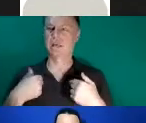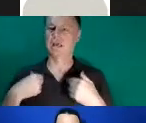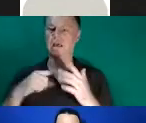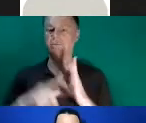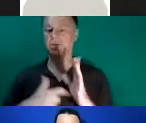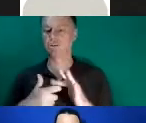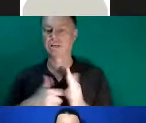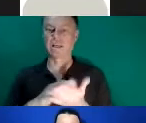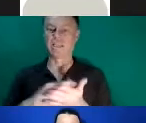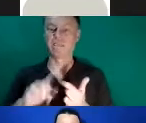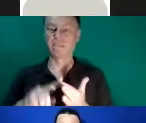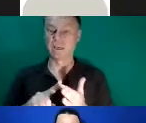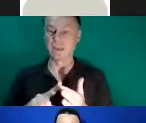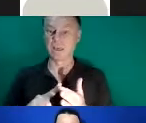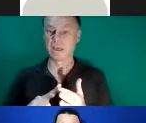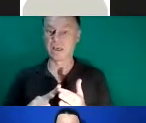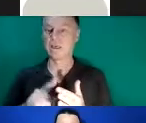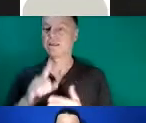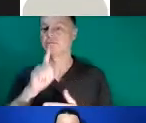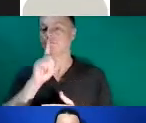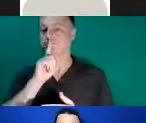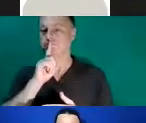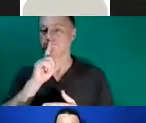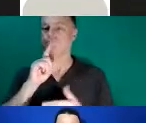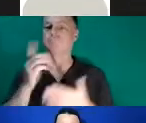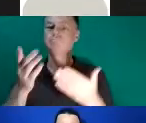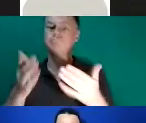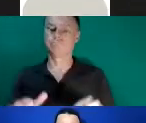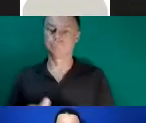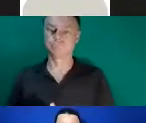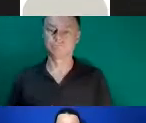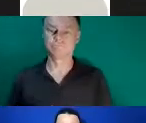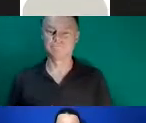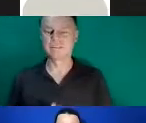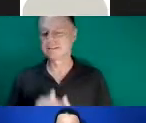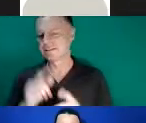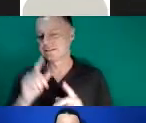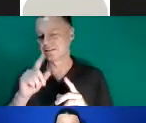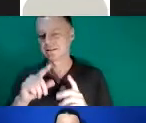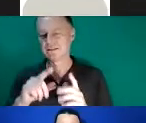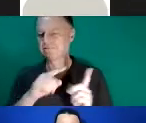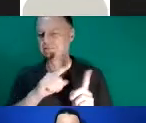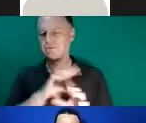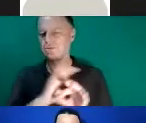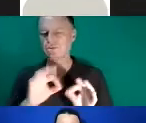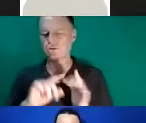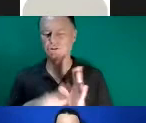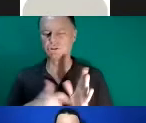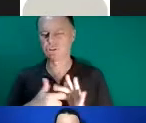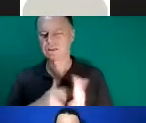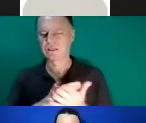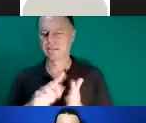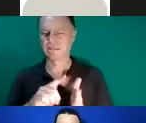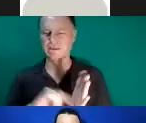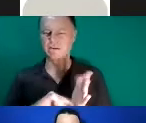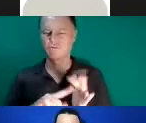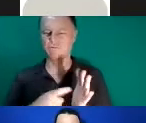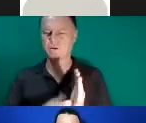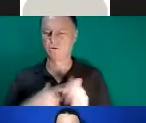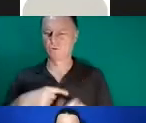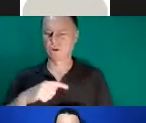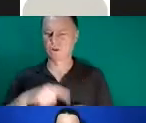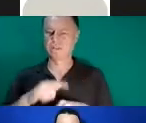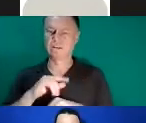the," before being silenced. Now, it's not possible that Cream was Jack the Ripper, considering those crimes took